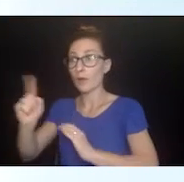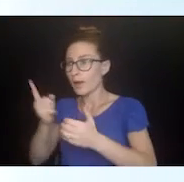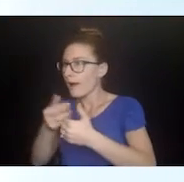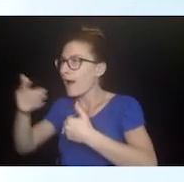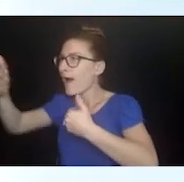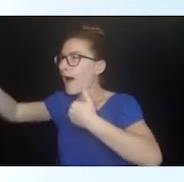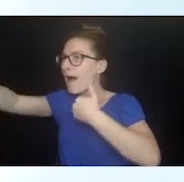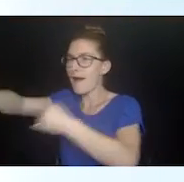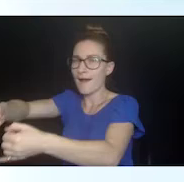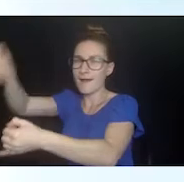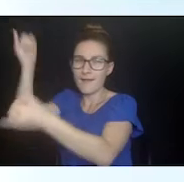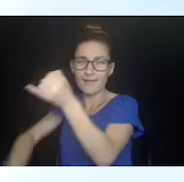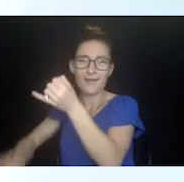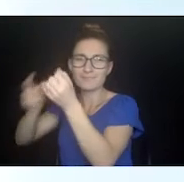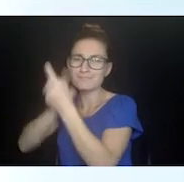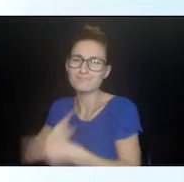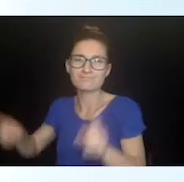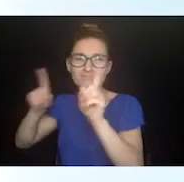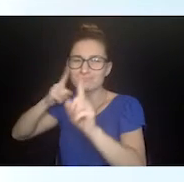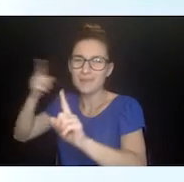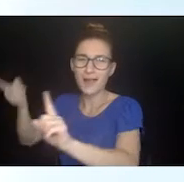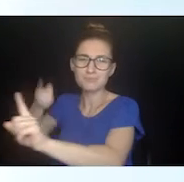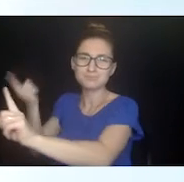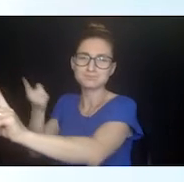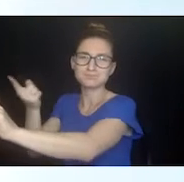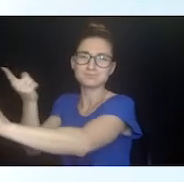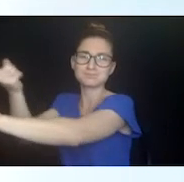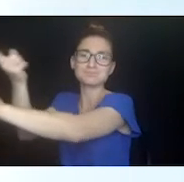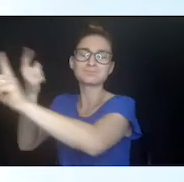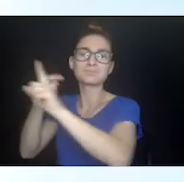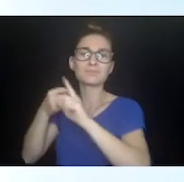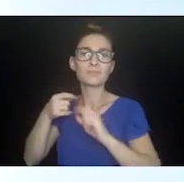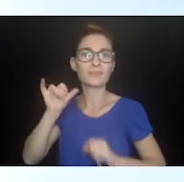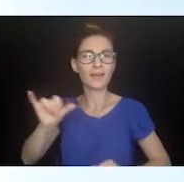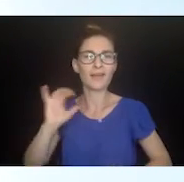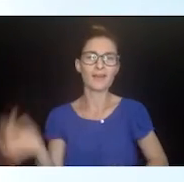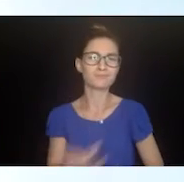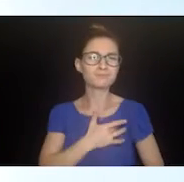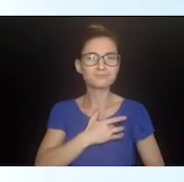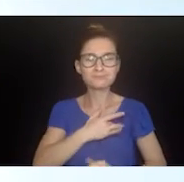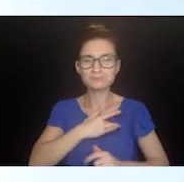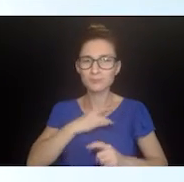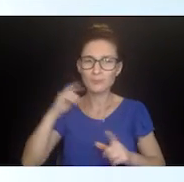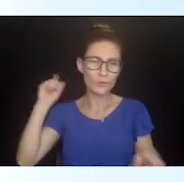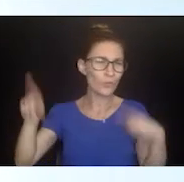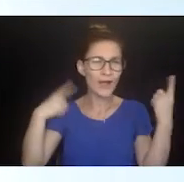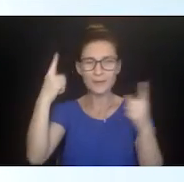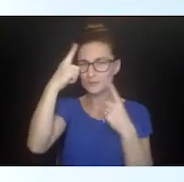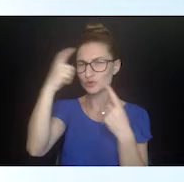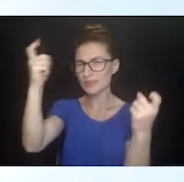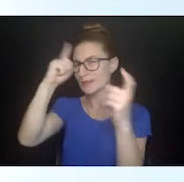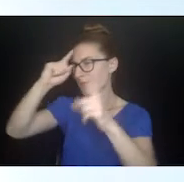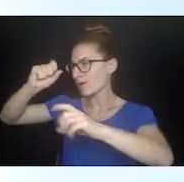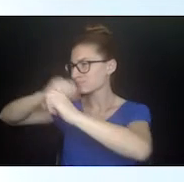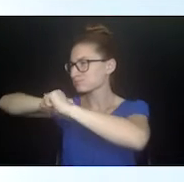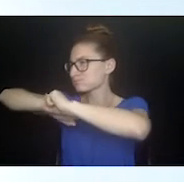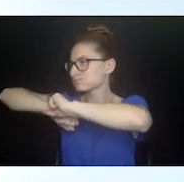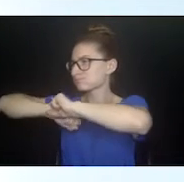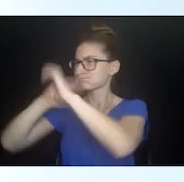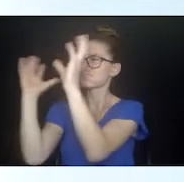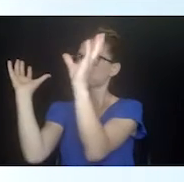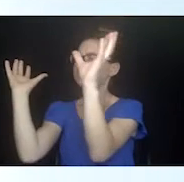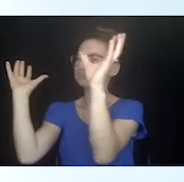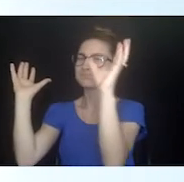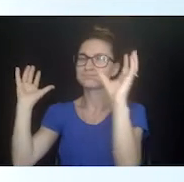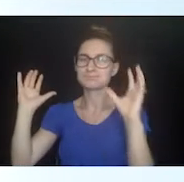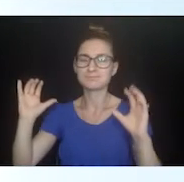want to be, the deepest, most heartfelt, wildest dreams, where you want to be there,